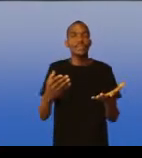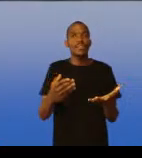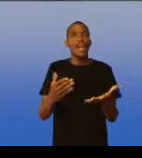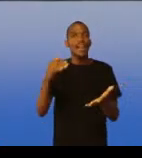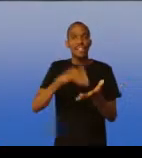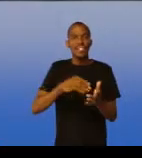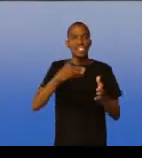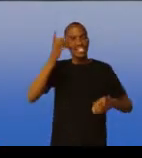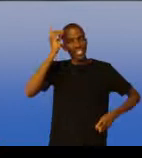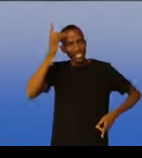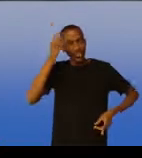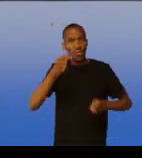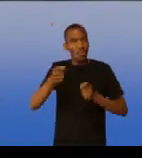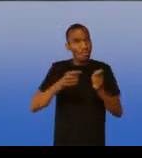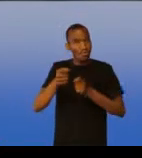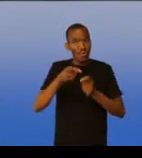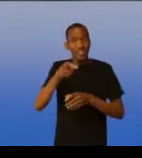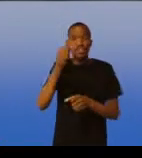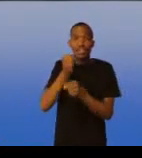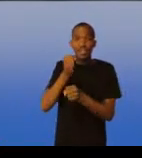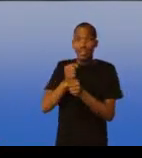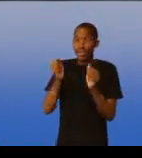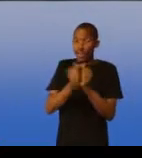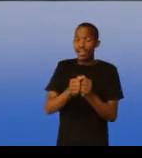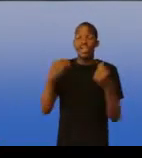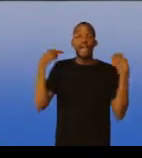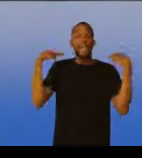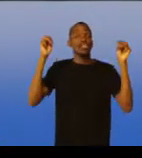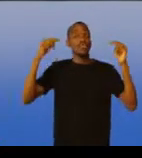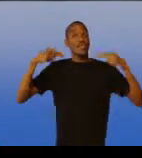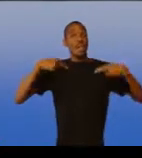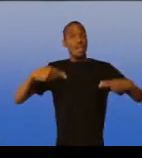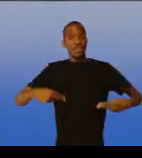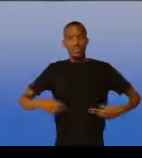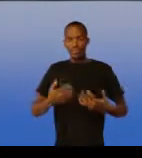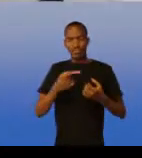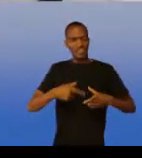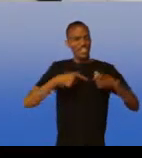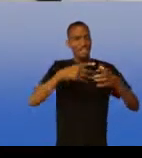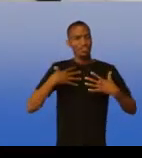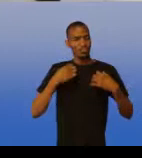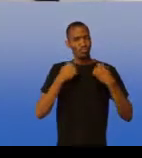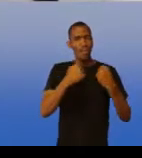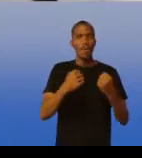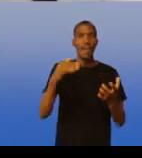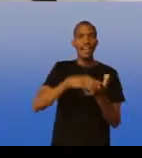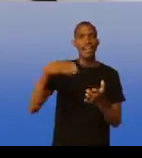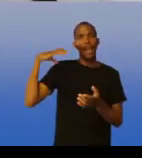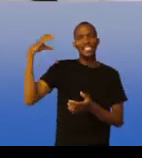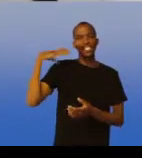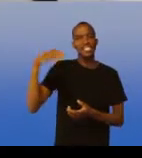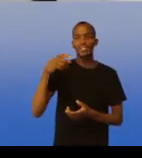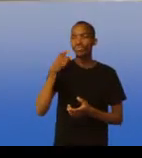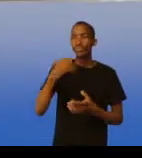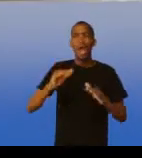Disease Control and Prevention is working with Ministry of Health to strengthen and to build capacity to be